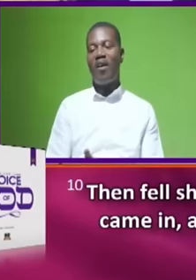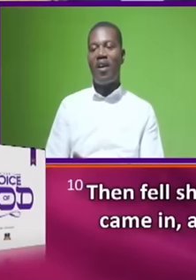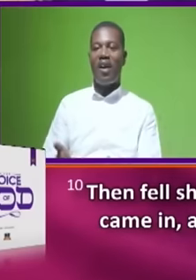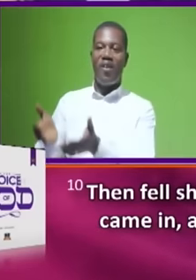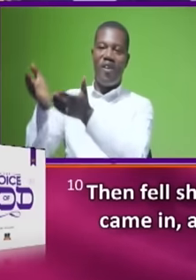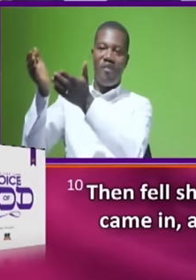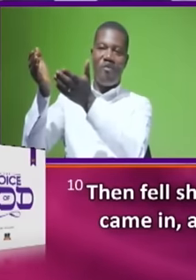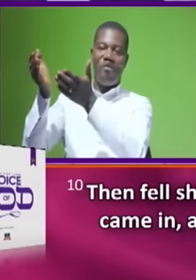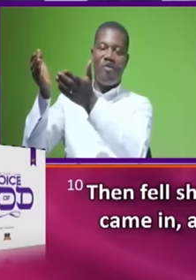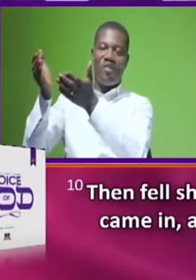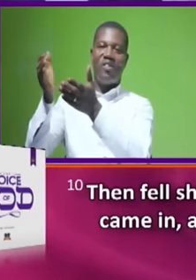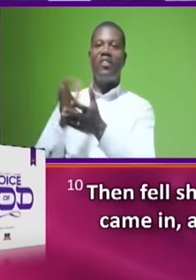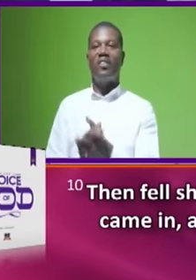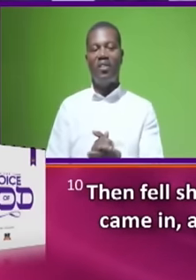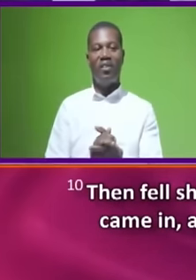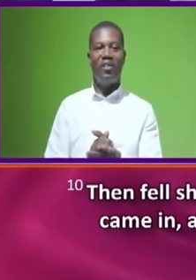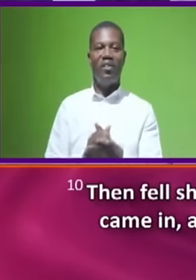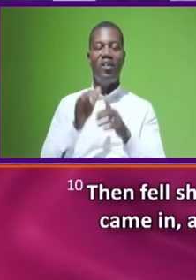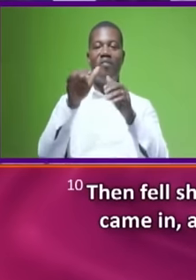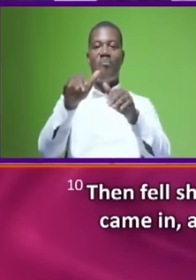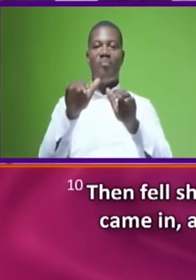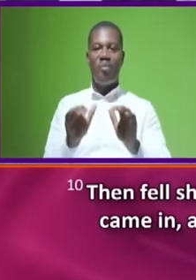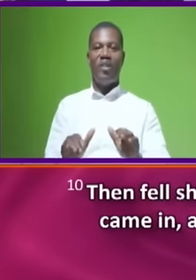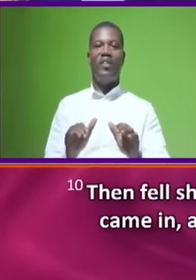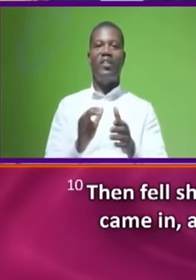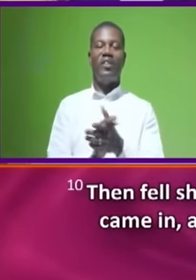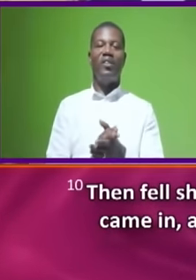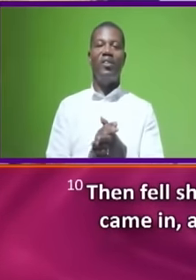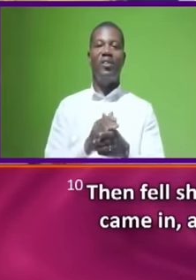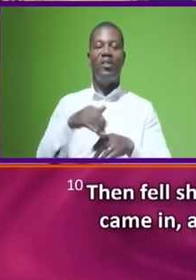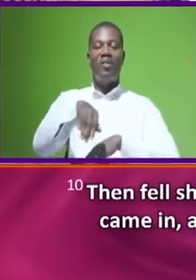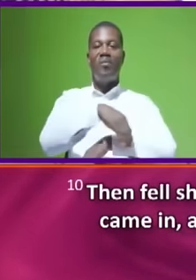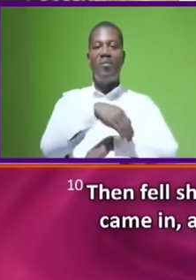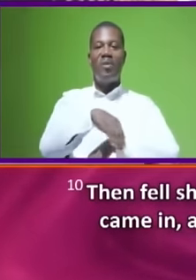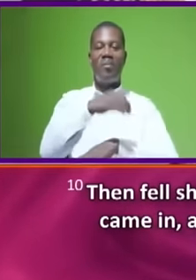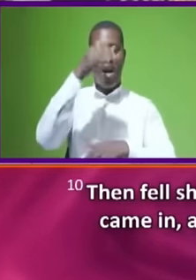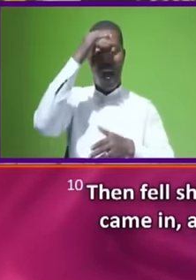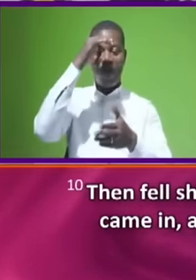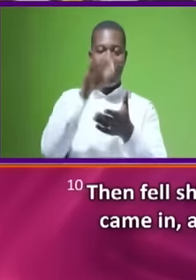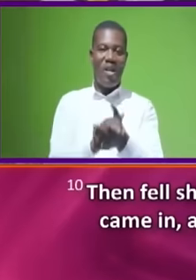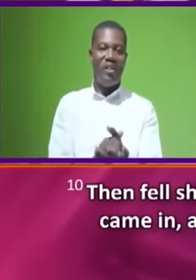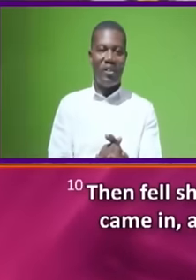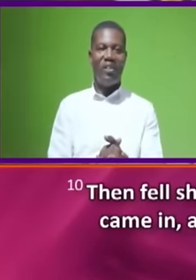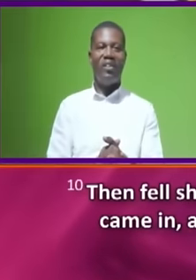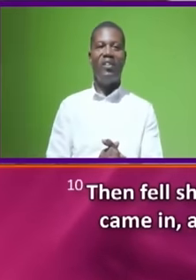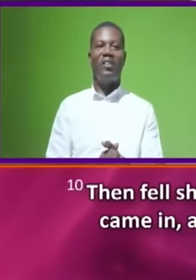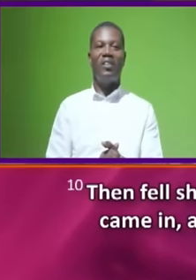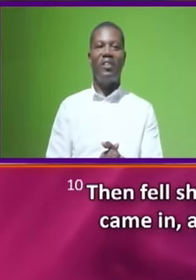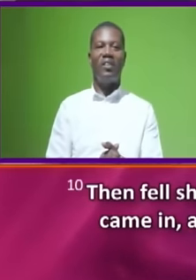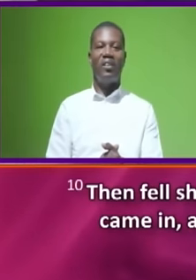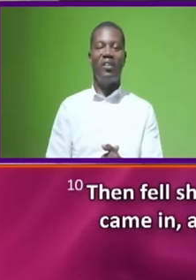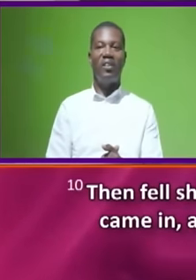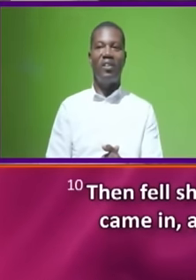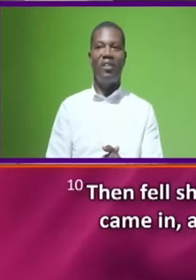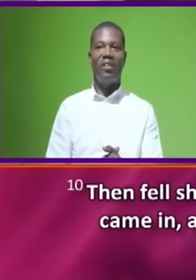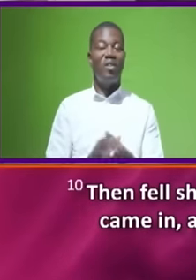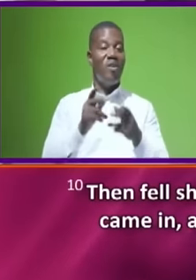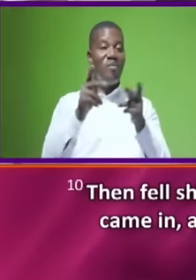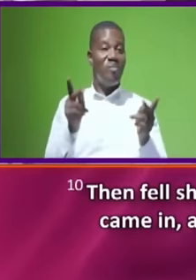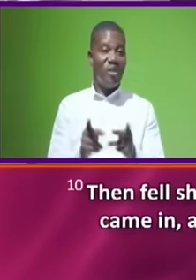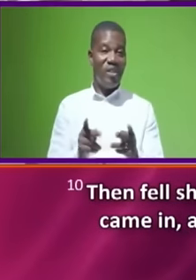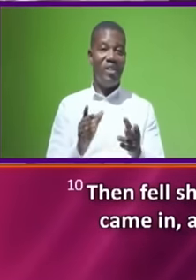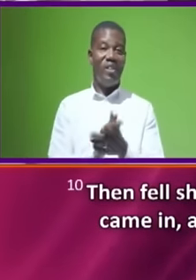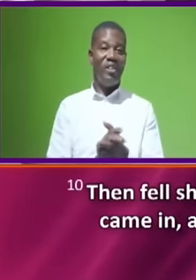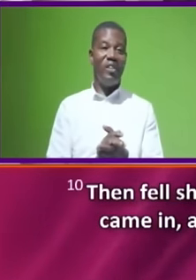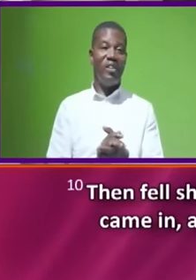And carried her forth. Buried her by her husband. Buried her by the husband. Yes. Baby, I see you in a Ghana,